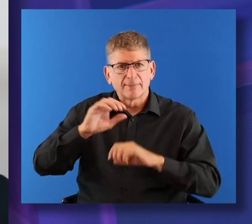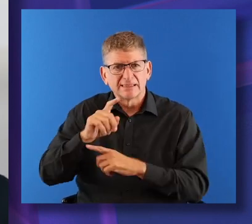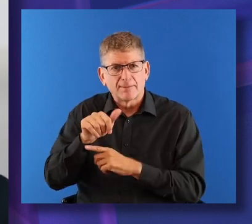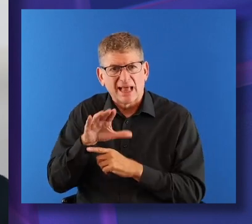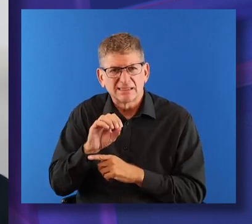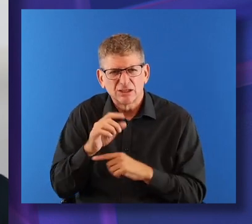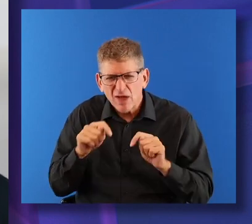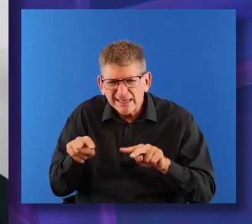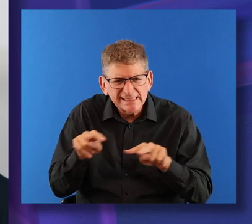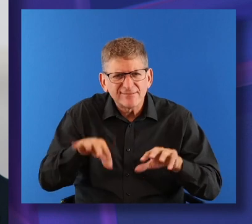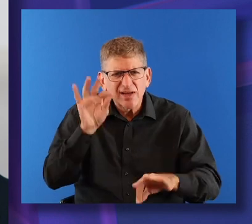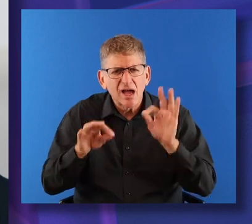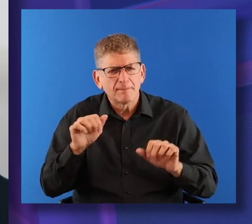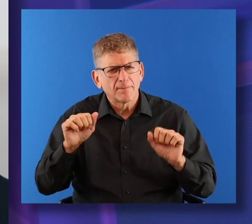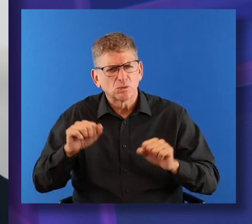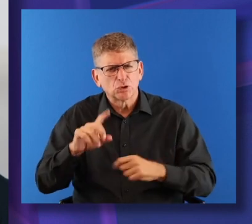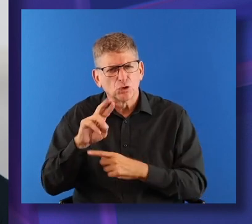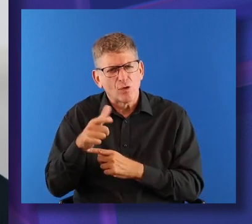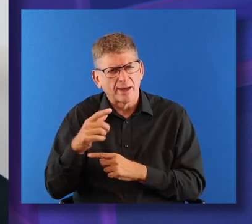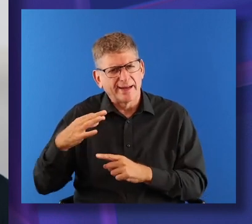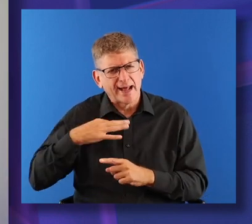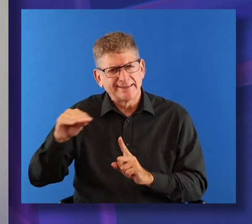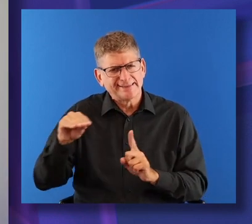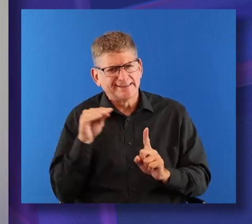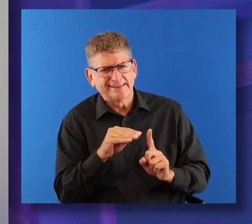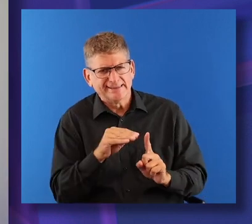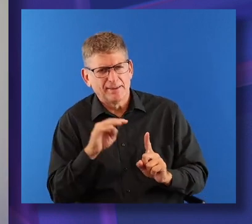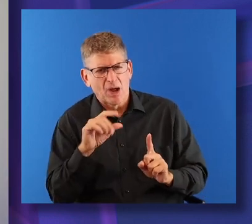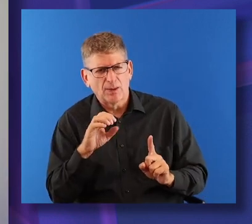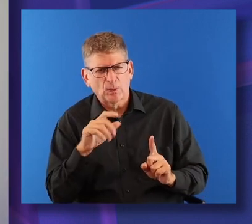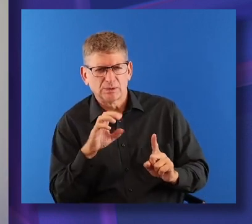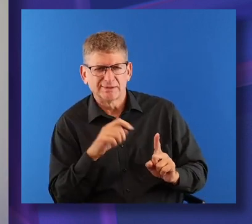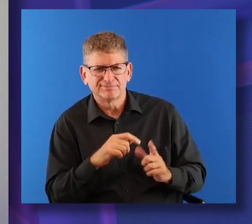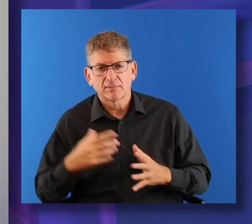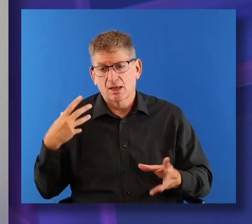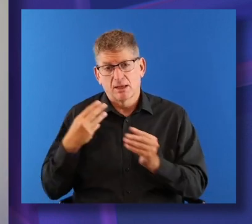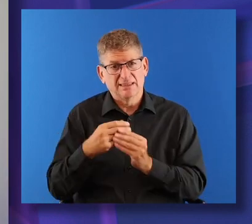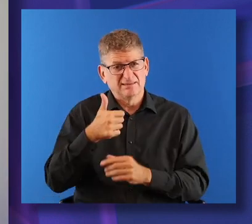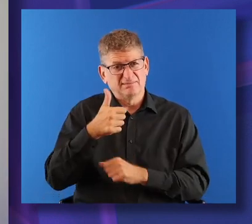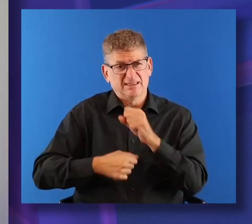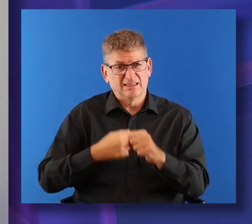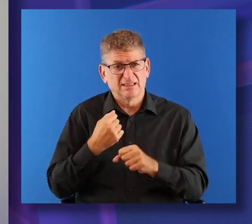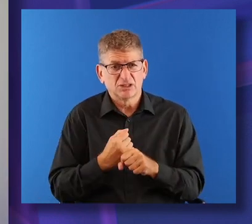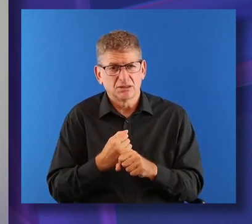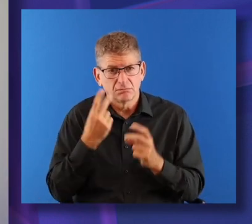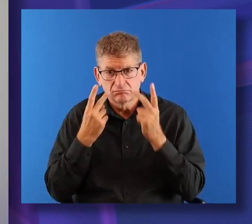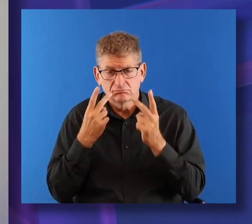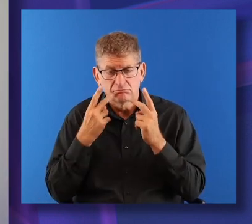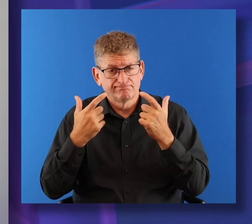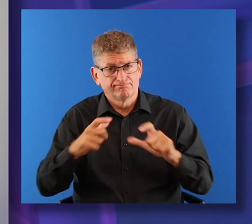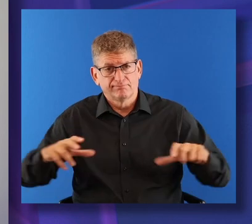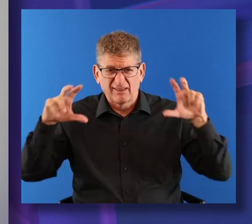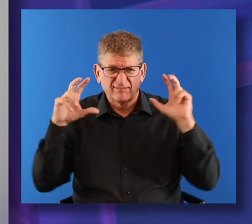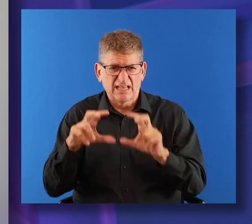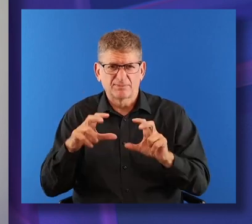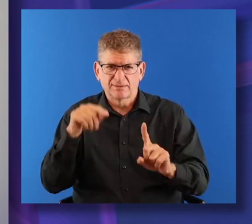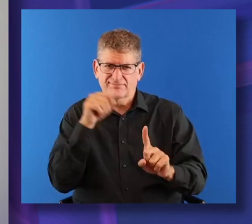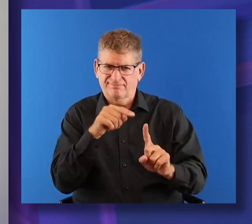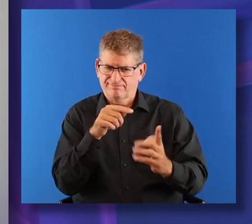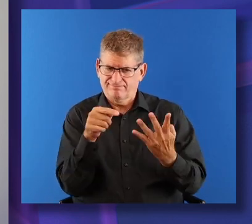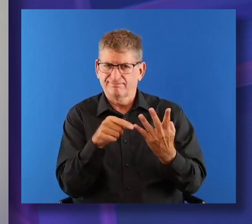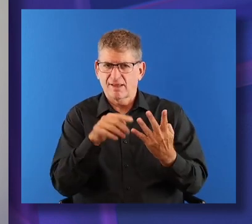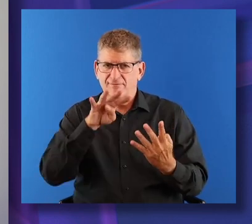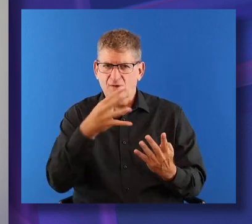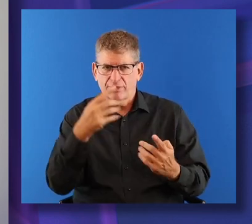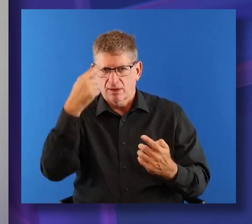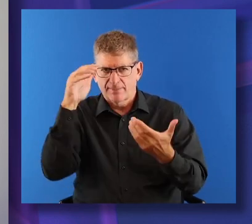molecules. Over the past decade, we've seen a massive investment, particularly in the fourth paradigm. Pharmaceutical